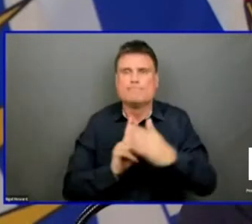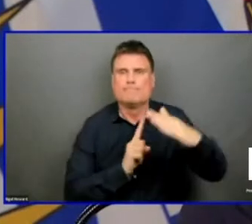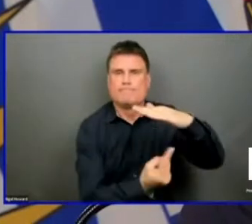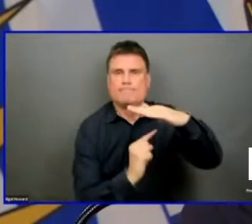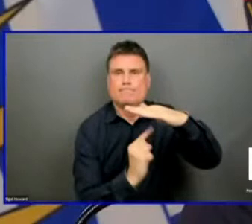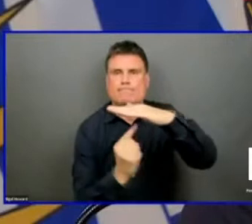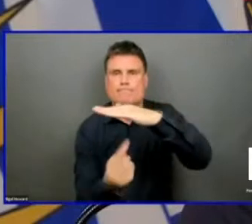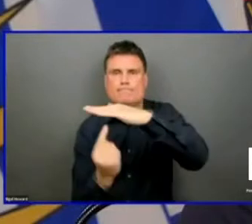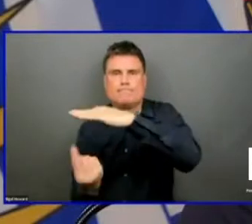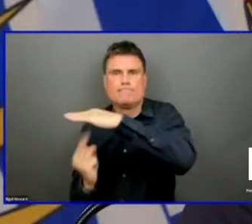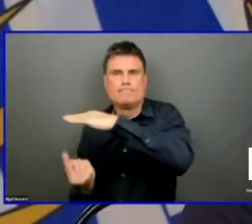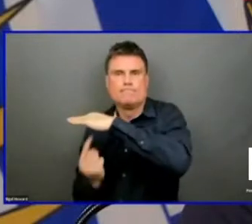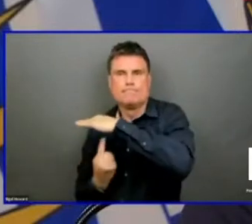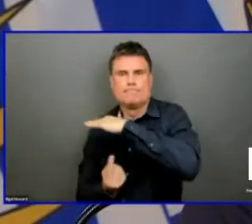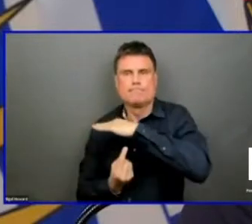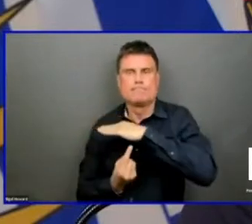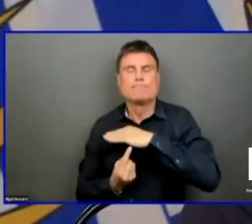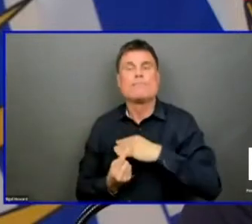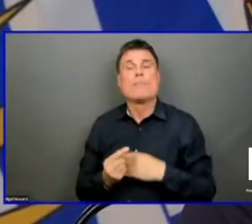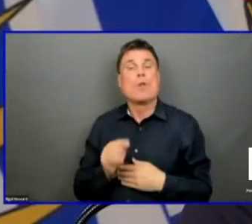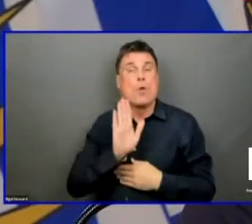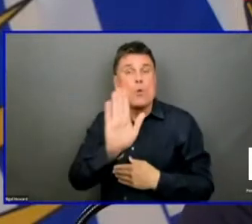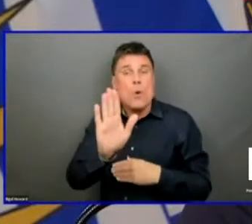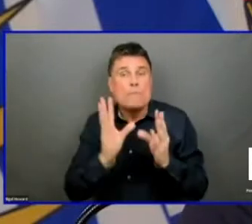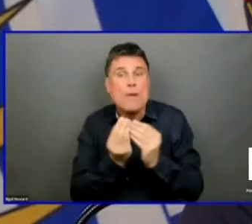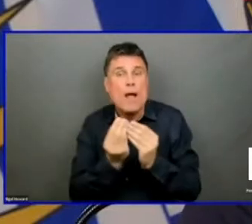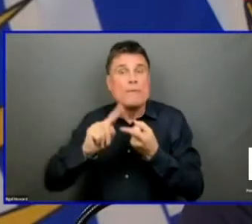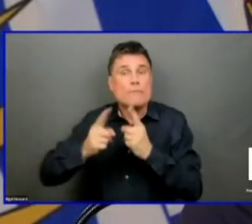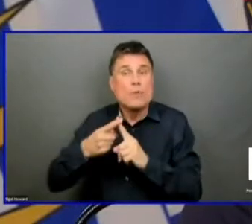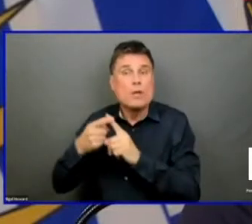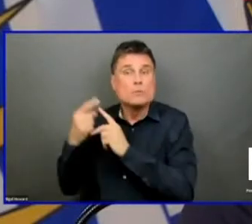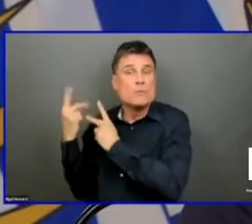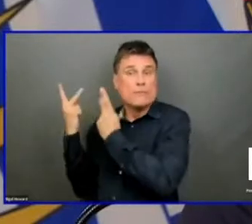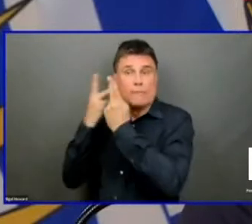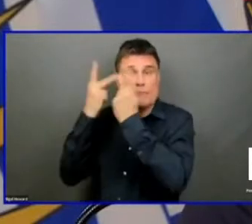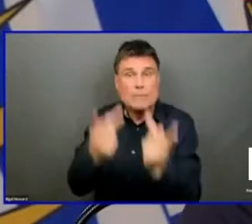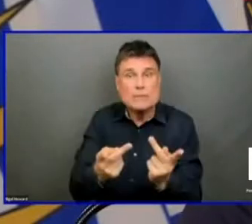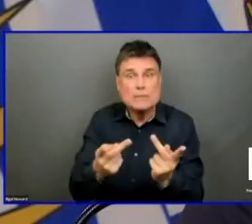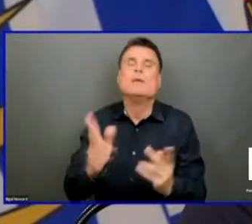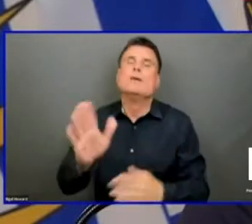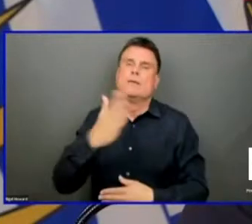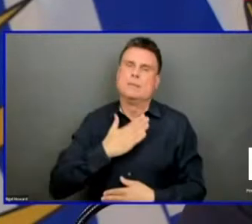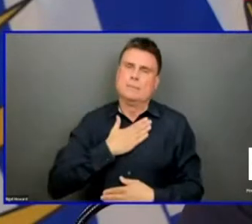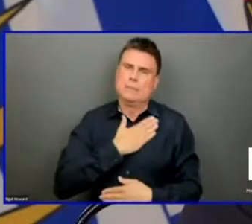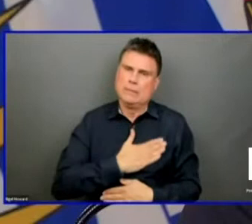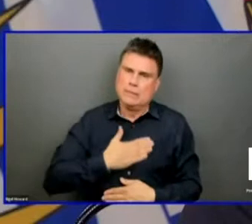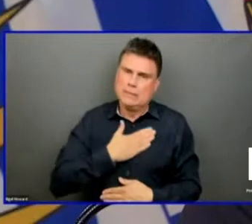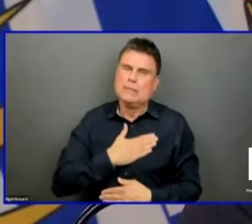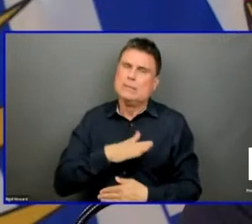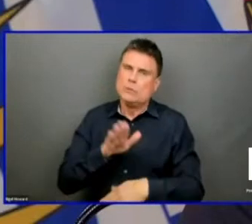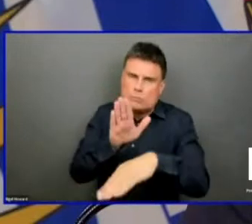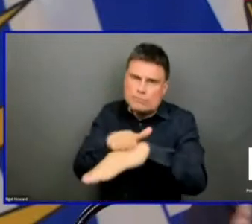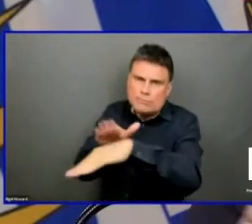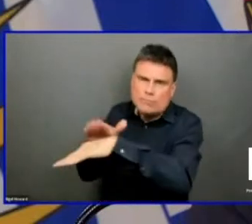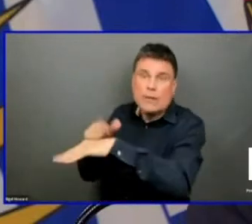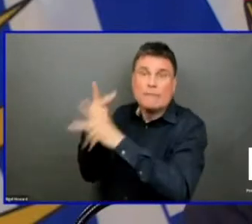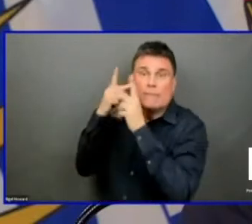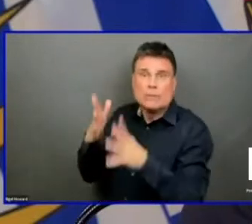they are quarantining appropriately, that they're isolating appropriately. We have a small proportion of our